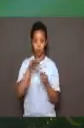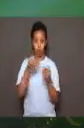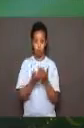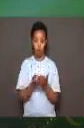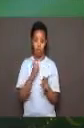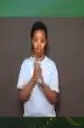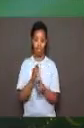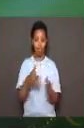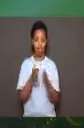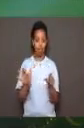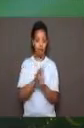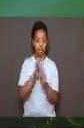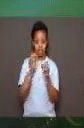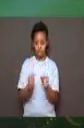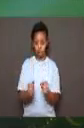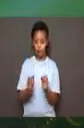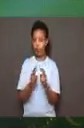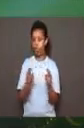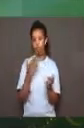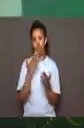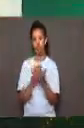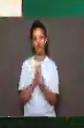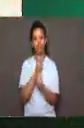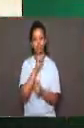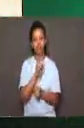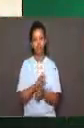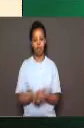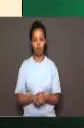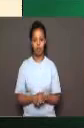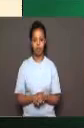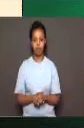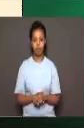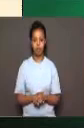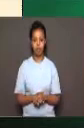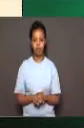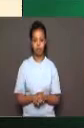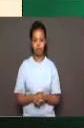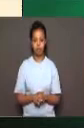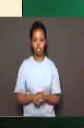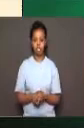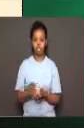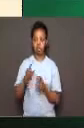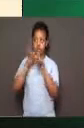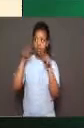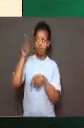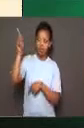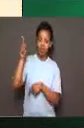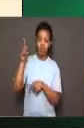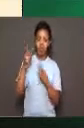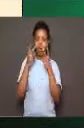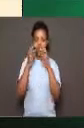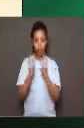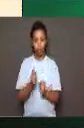in all the blanks, great work. As we can see in the diagram of